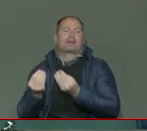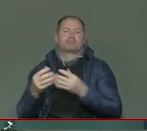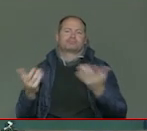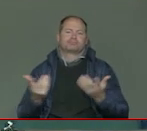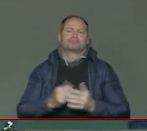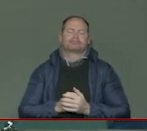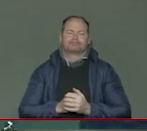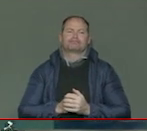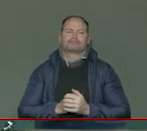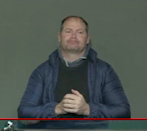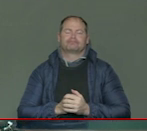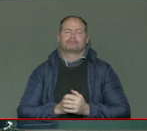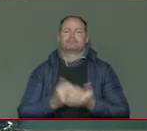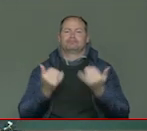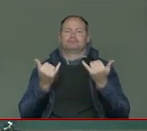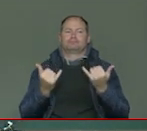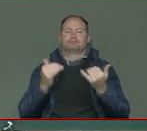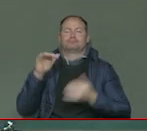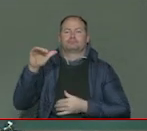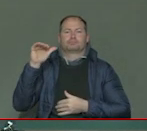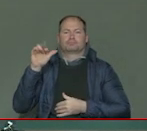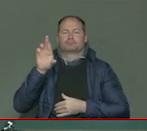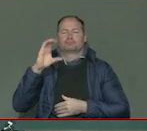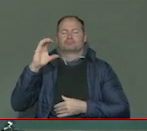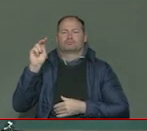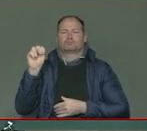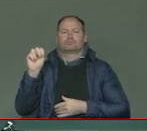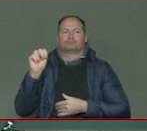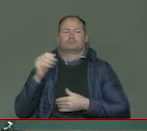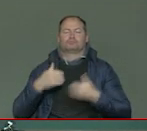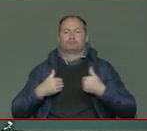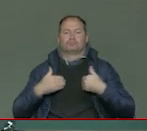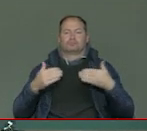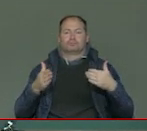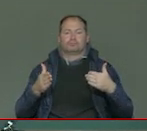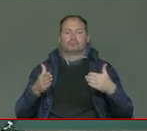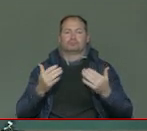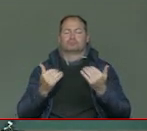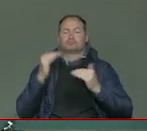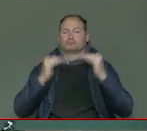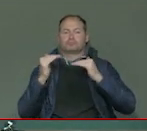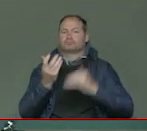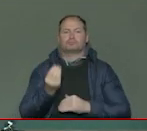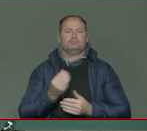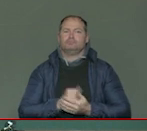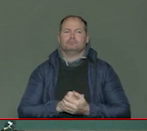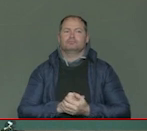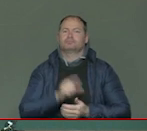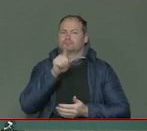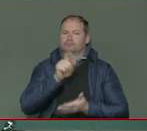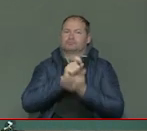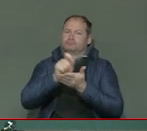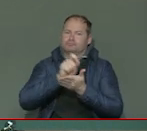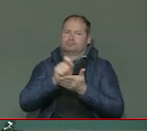we start with the bank reconciliation, although we don't have the balance at this stage, you write